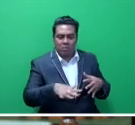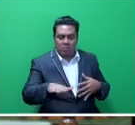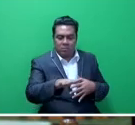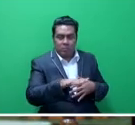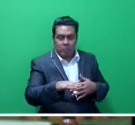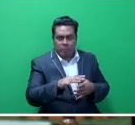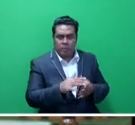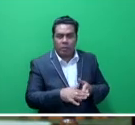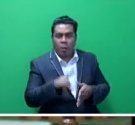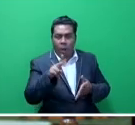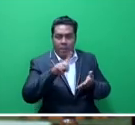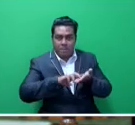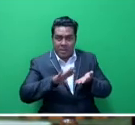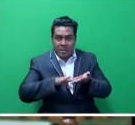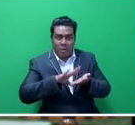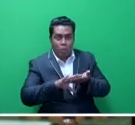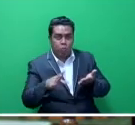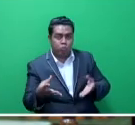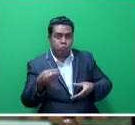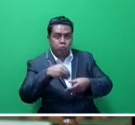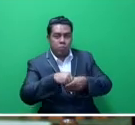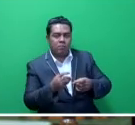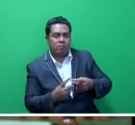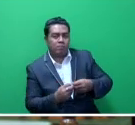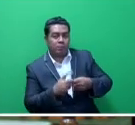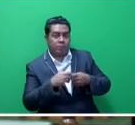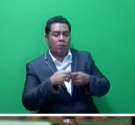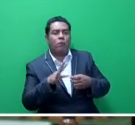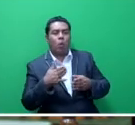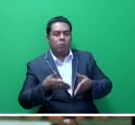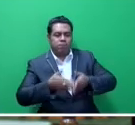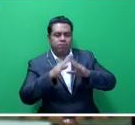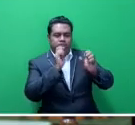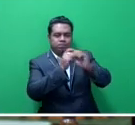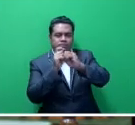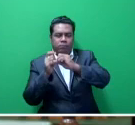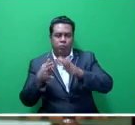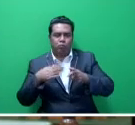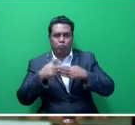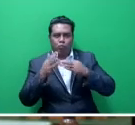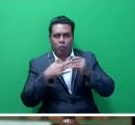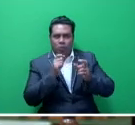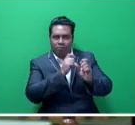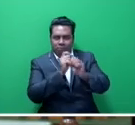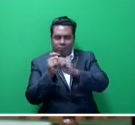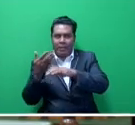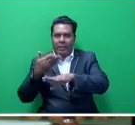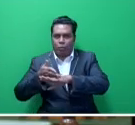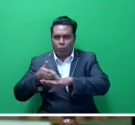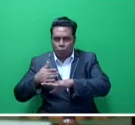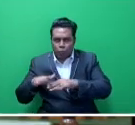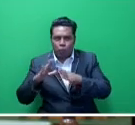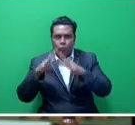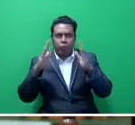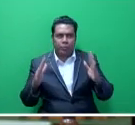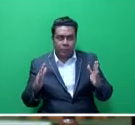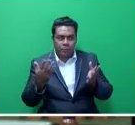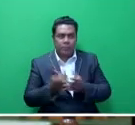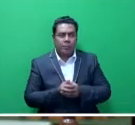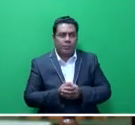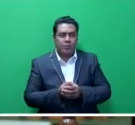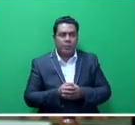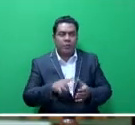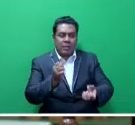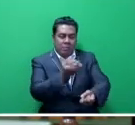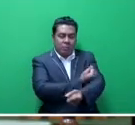is allocated for renovation, extension and upgrade of existing police posts. Mr. Speaker, sir, $1.2 million is provided to undertake special drug